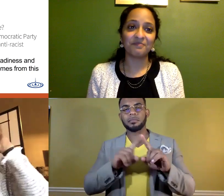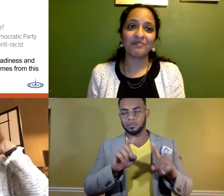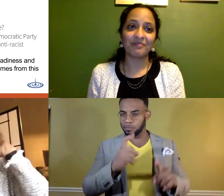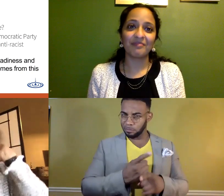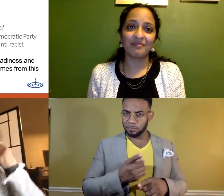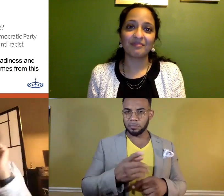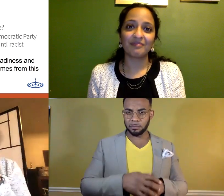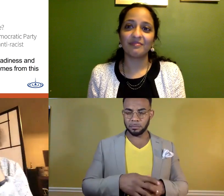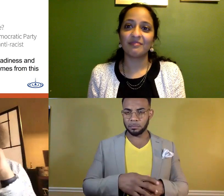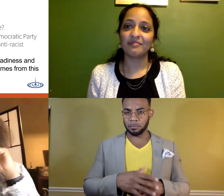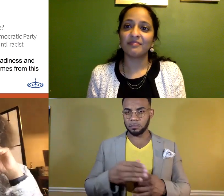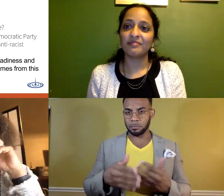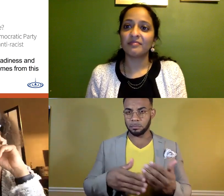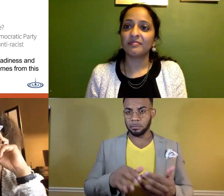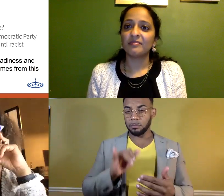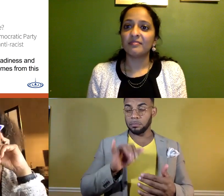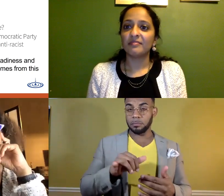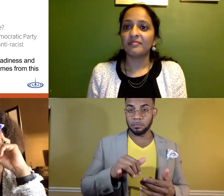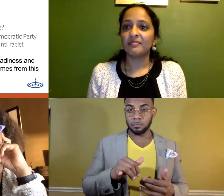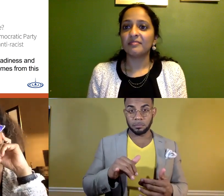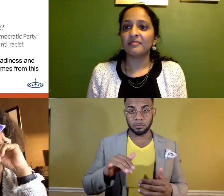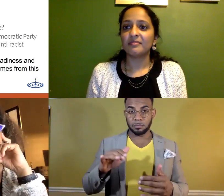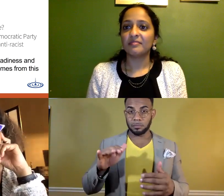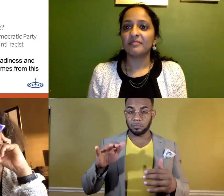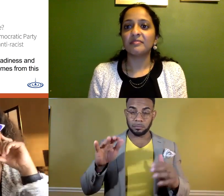right? And that's a great